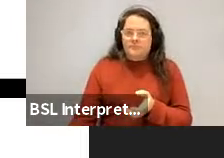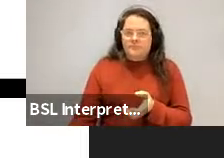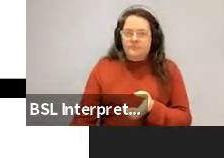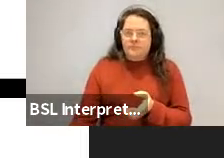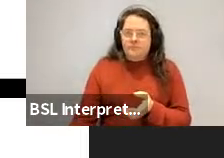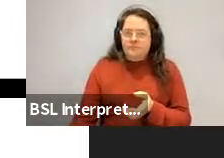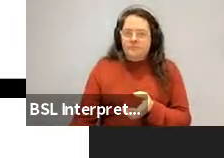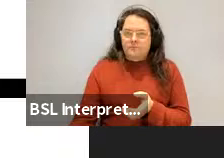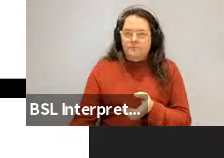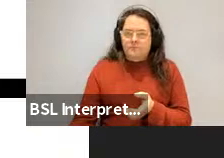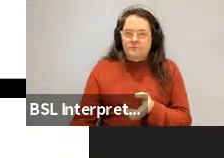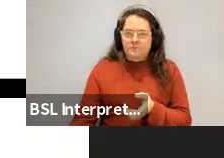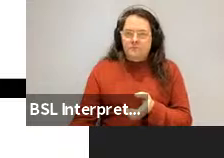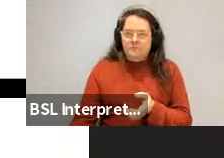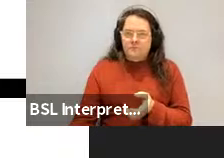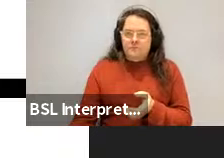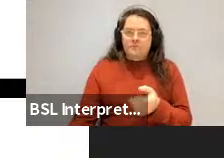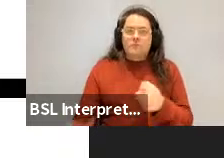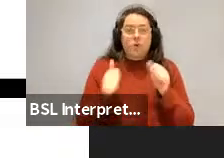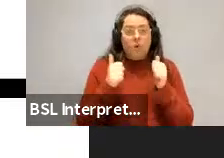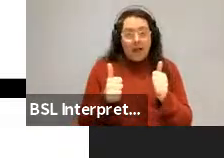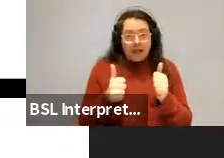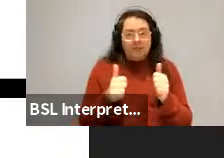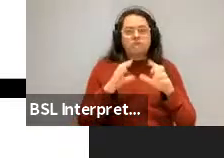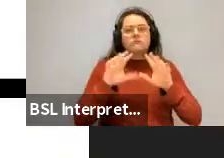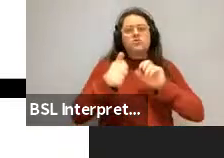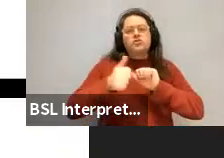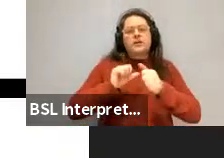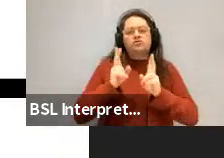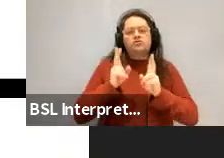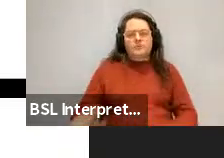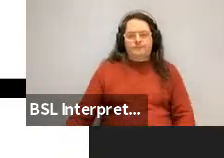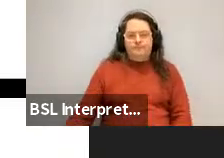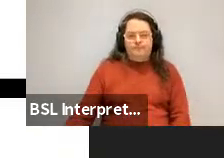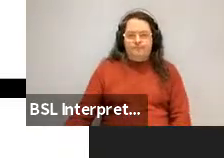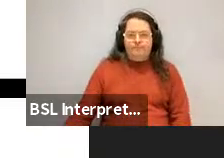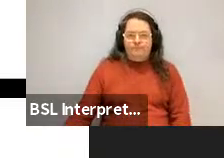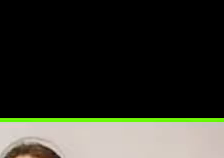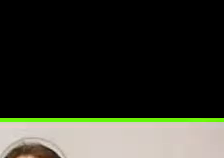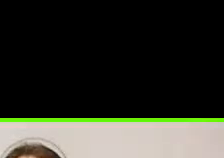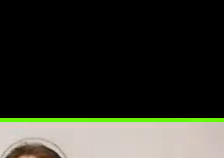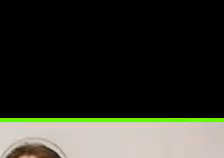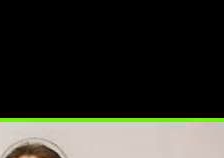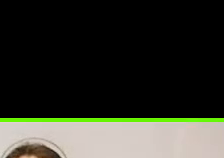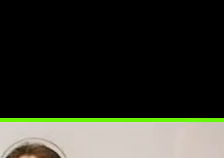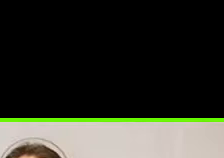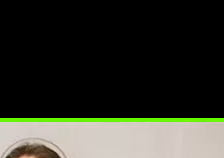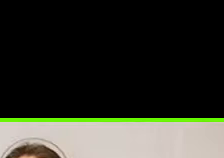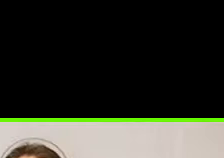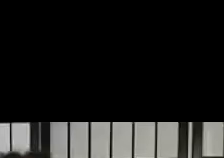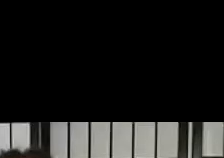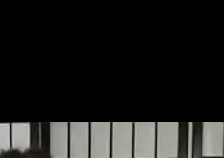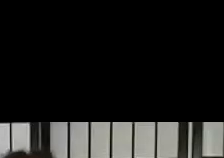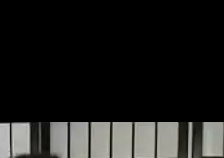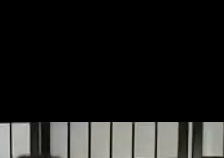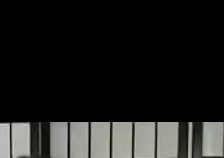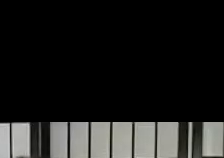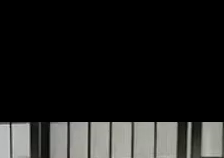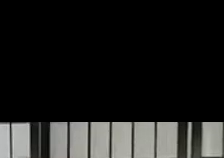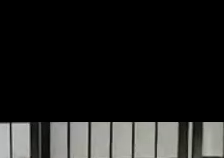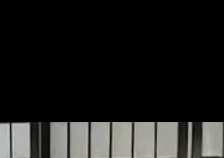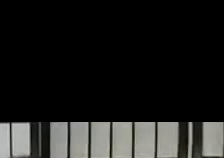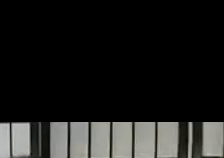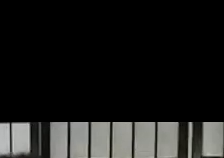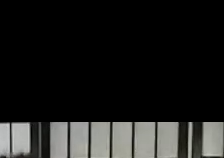Okay. I'm happy to, um, open this up to the floor. Um, Ted, maybe we can kill your slides so we can get, yeah, that's great. And, um, if the